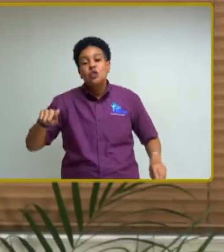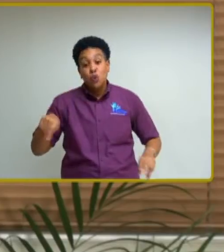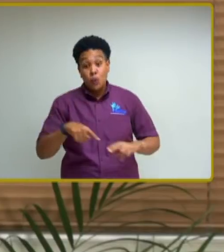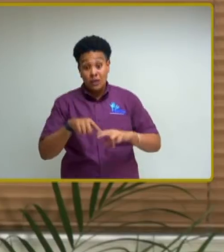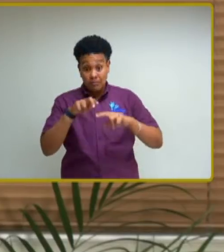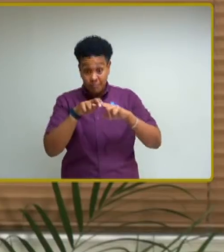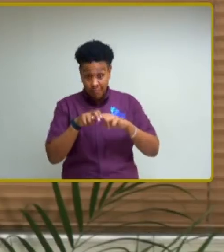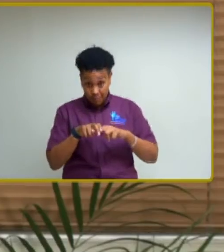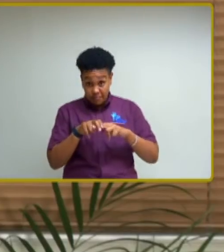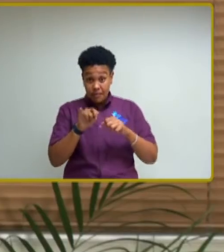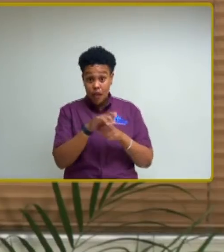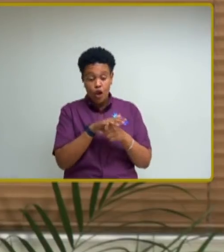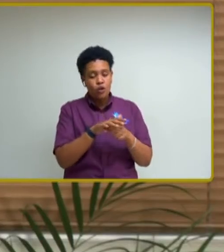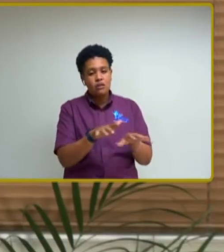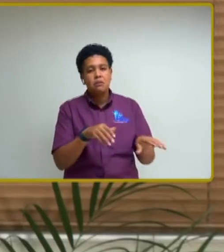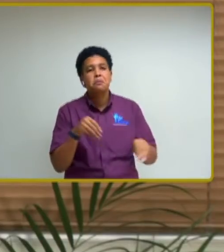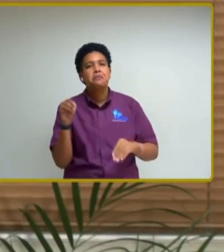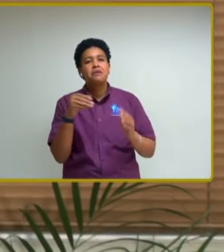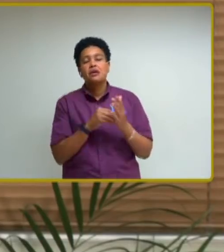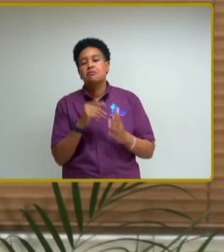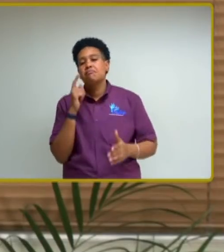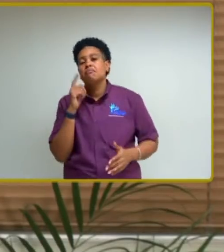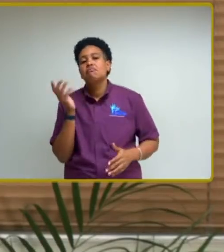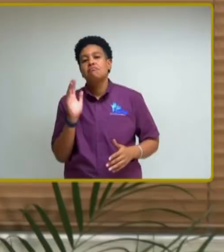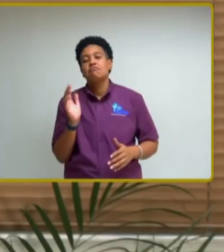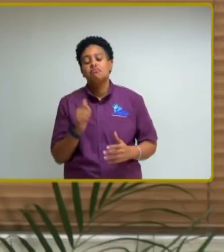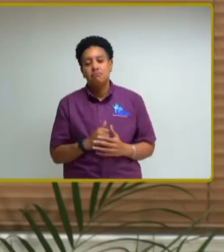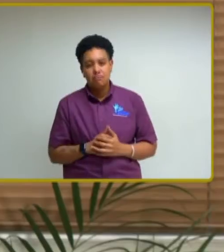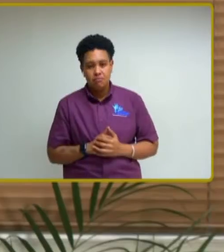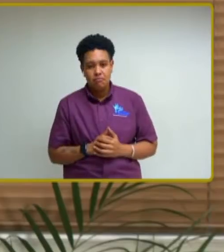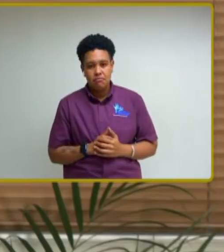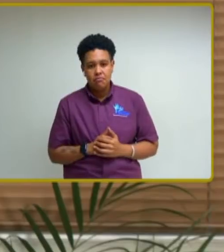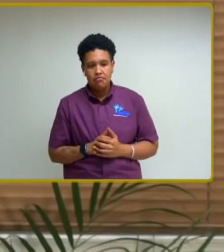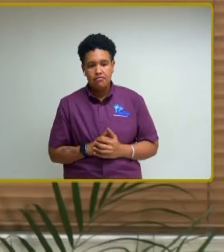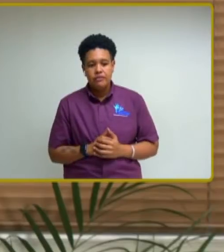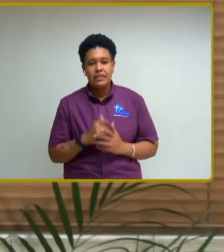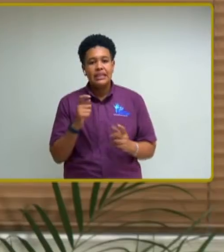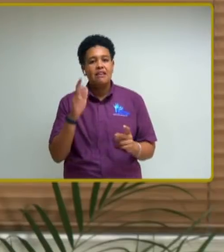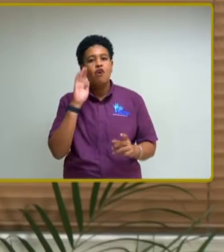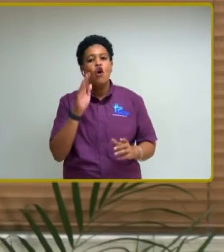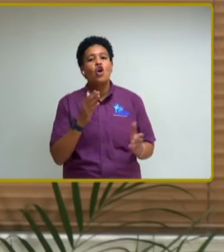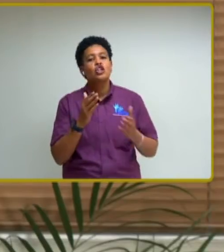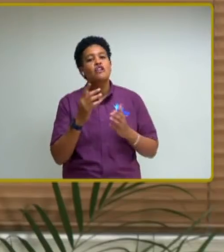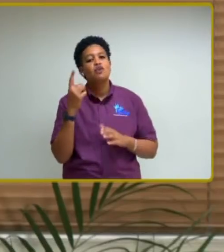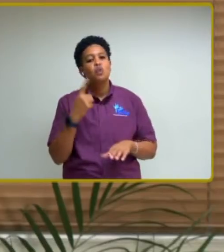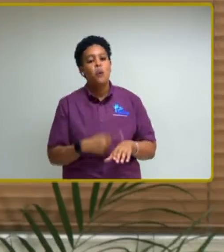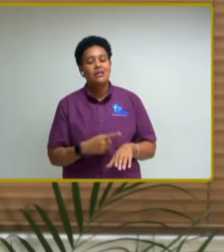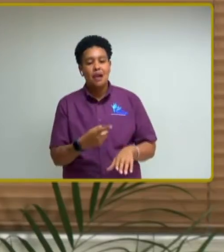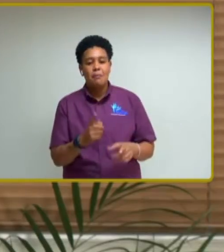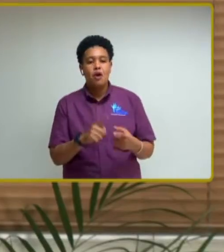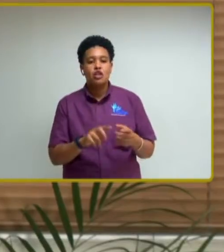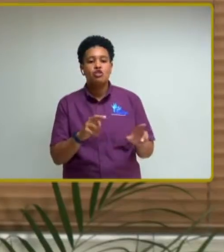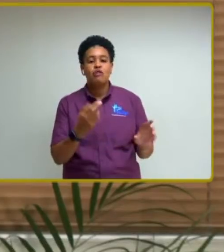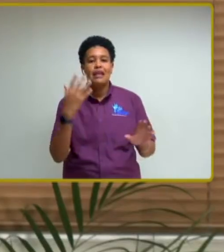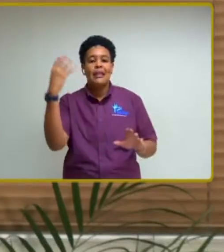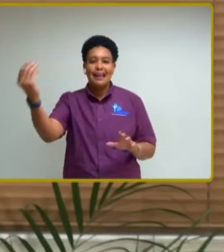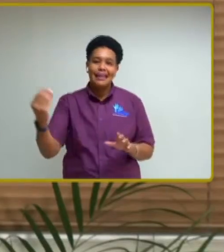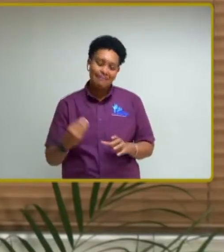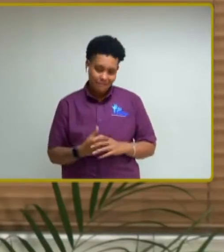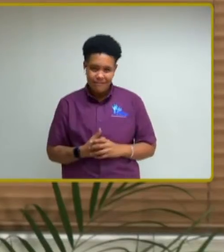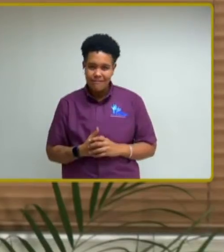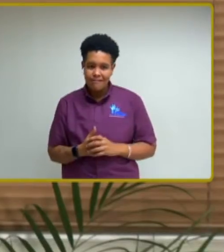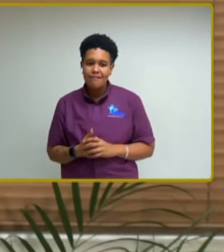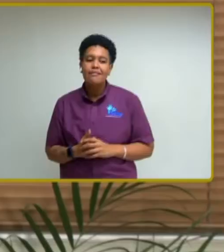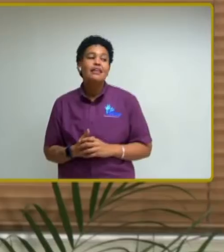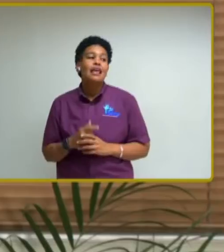in at that location on the inside of the building, they are given all the services until they are ready to exit.